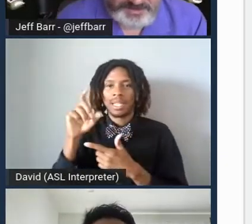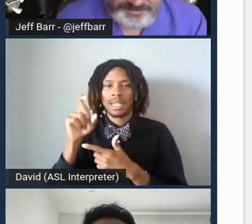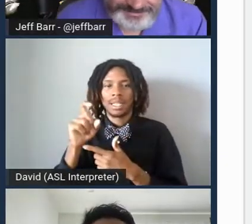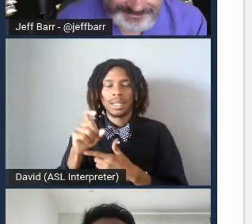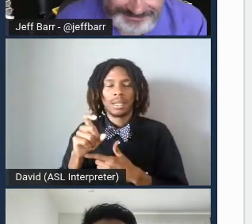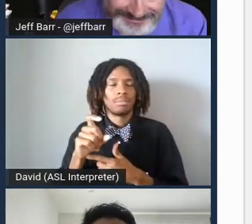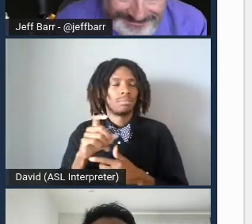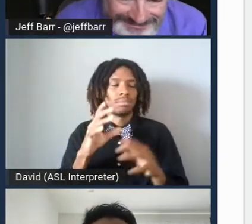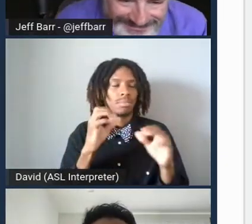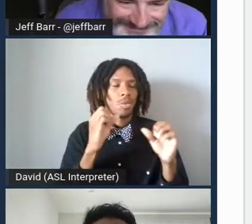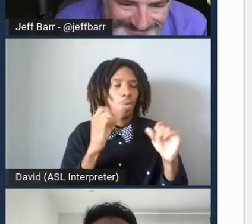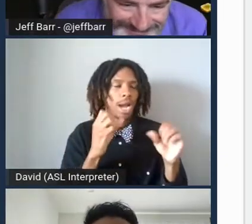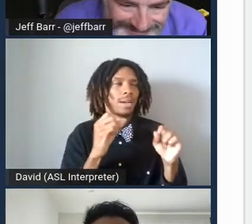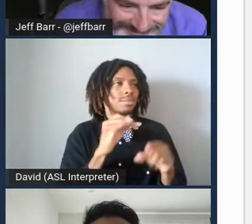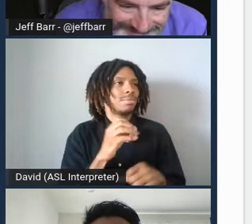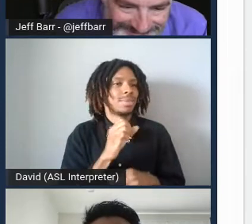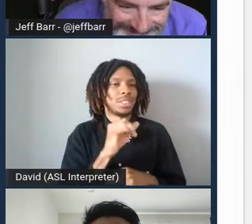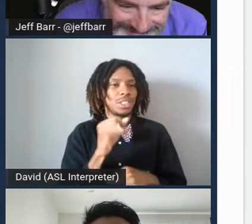Fascinating.